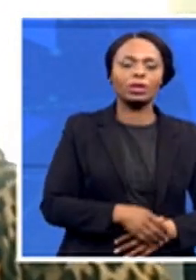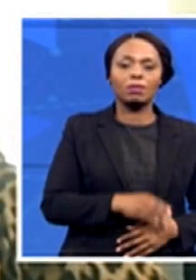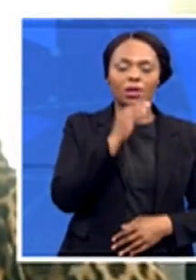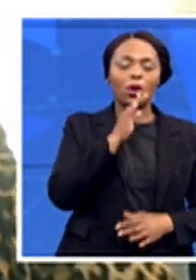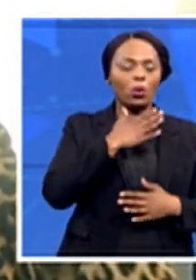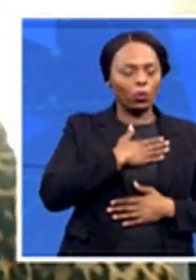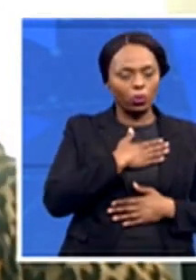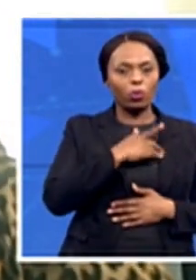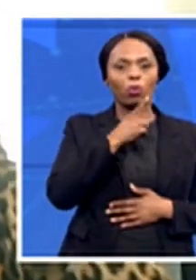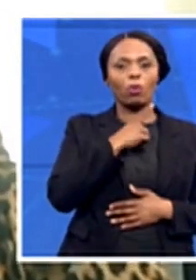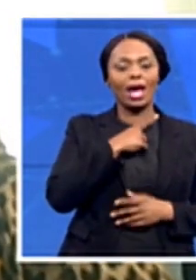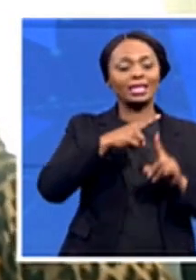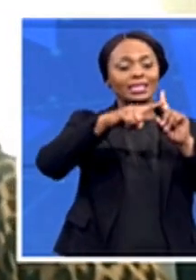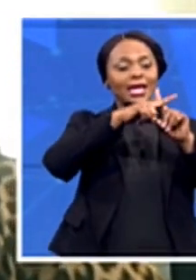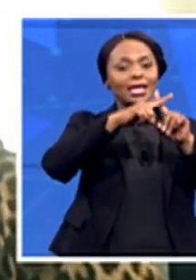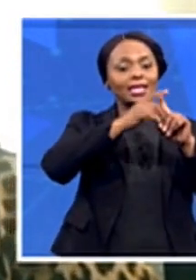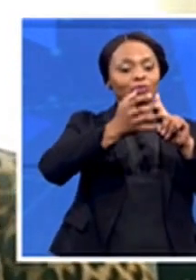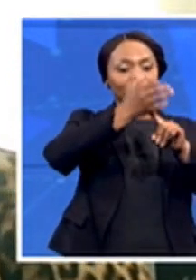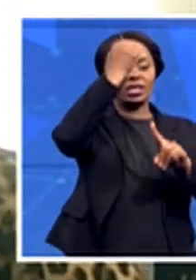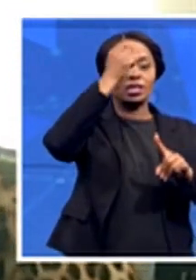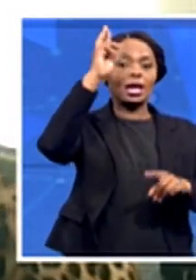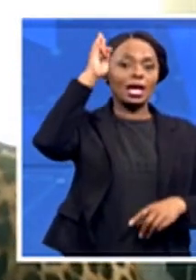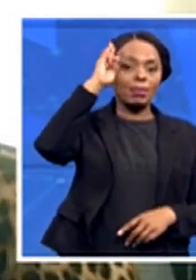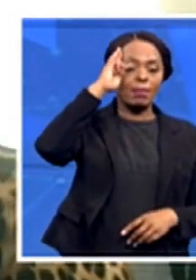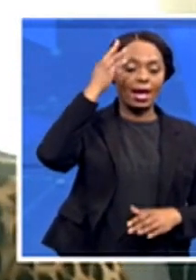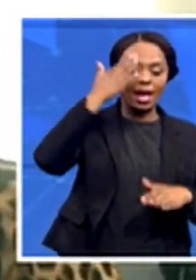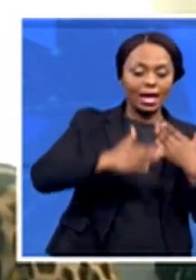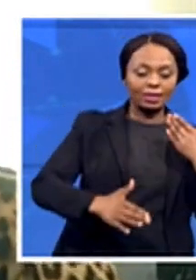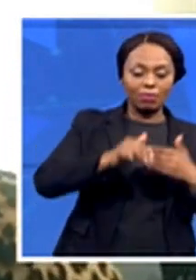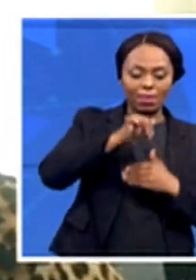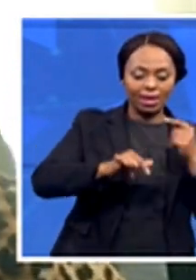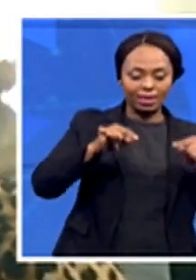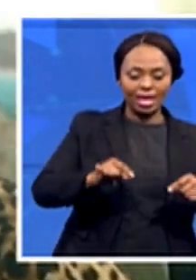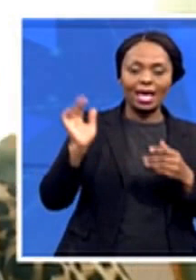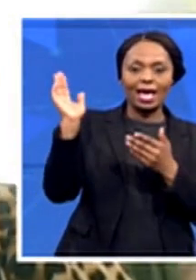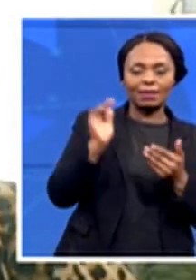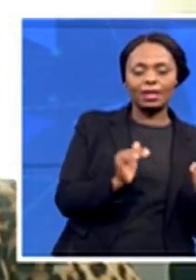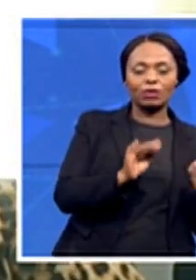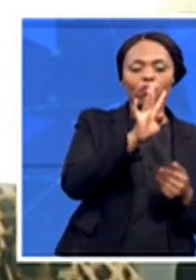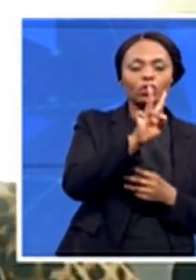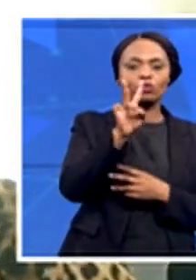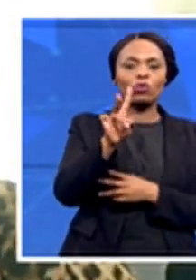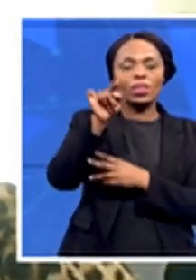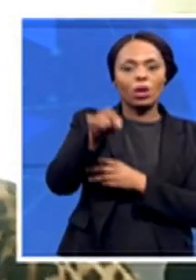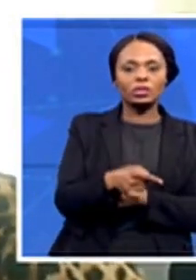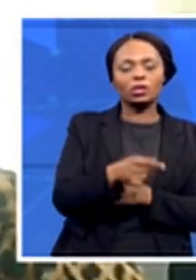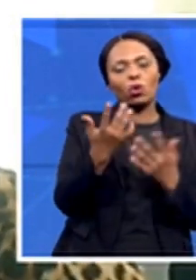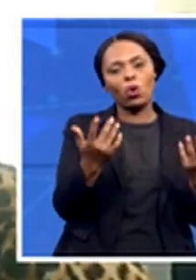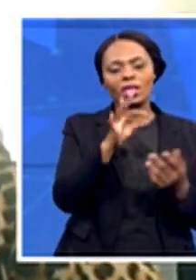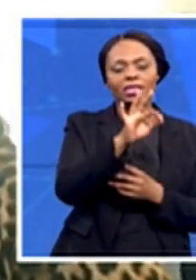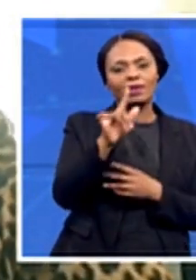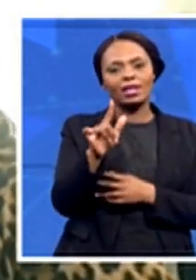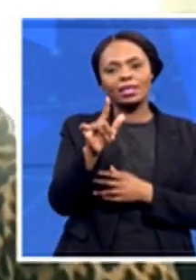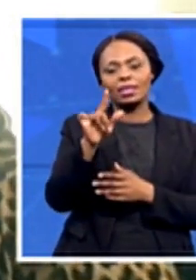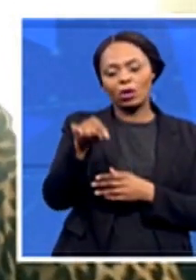remember, by the end of this month we're expected to be at 42,000. We're at 37,000 last week. So we want to push, because we are